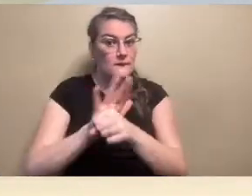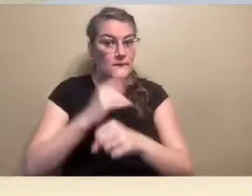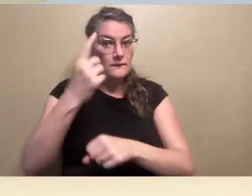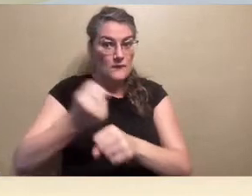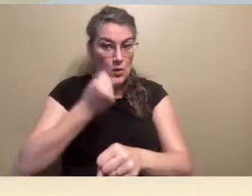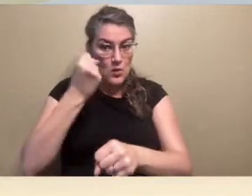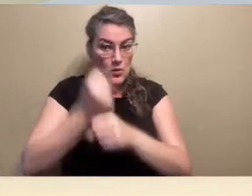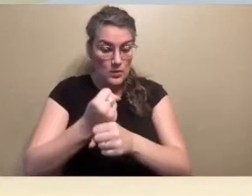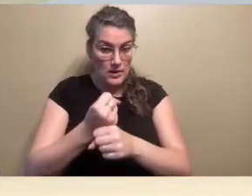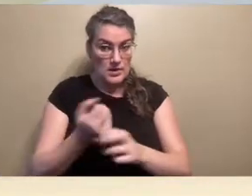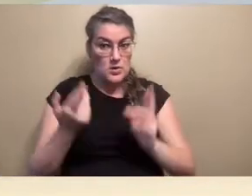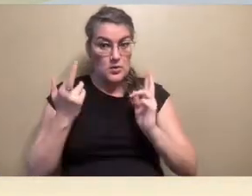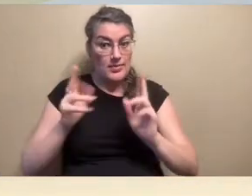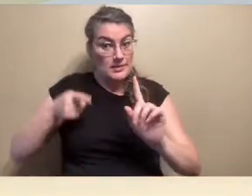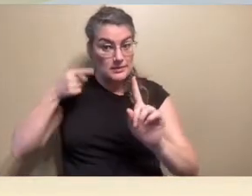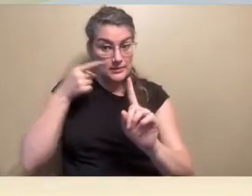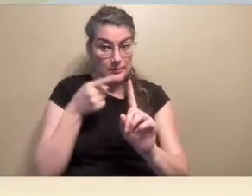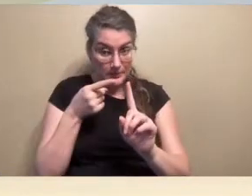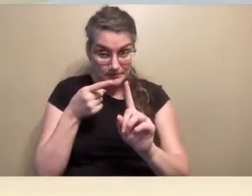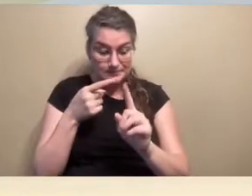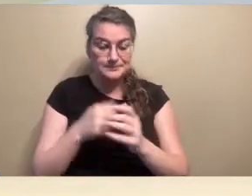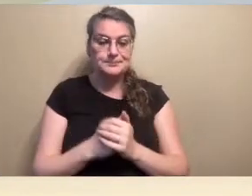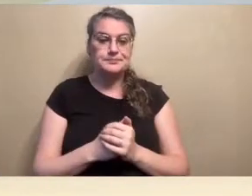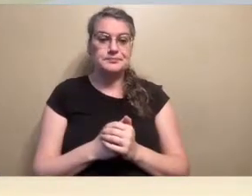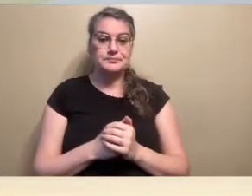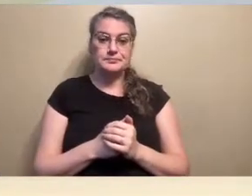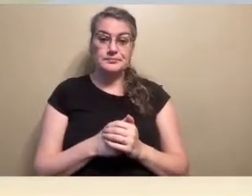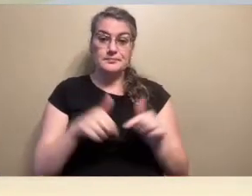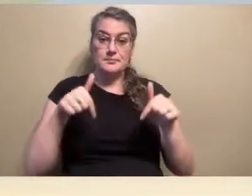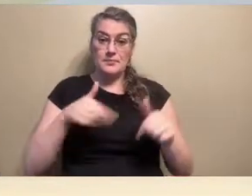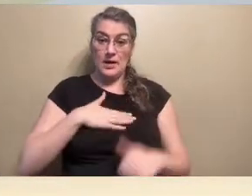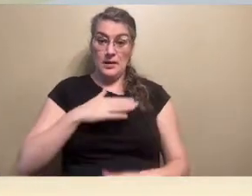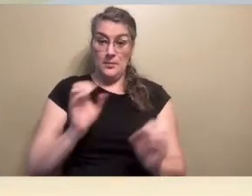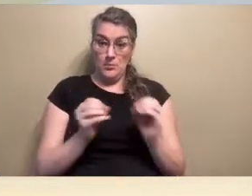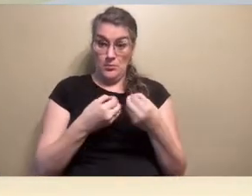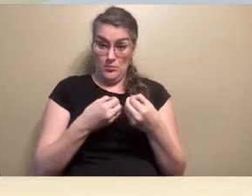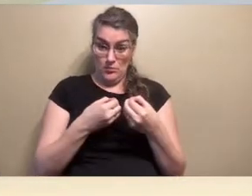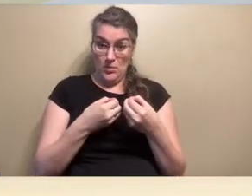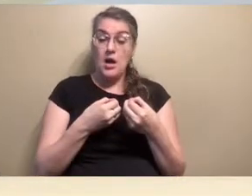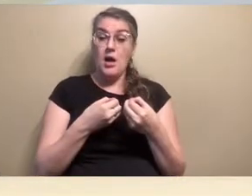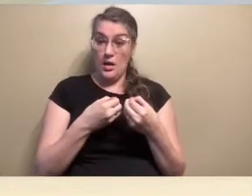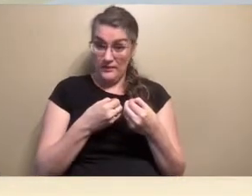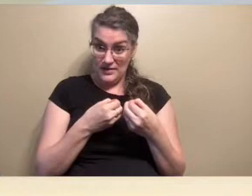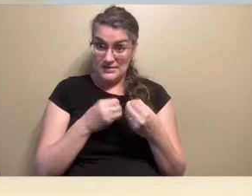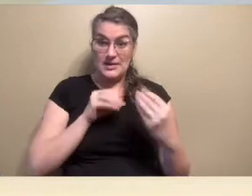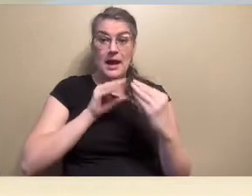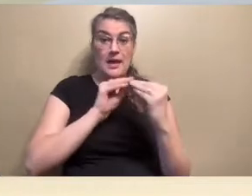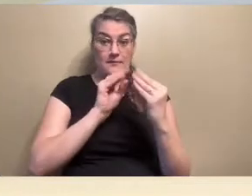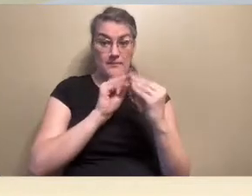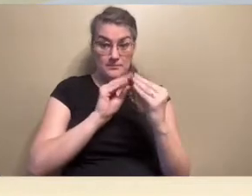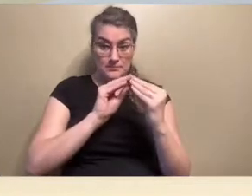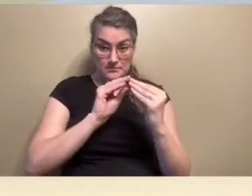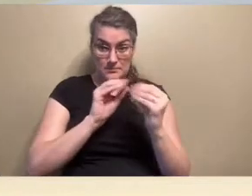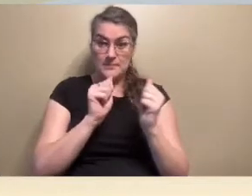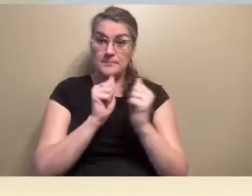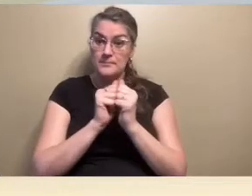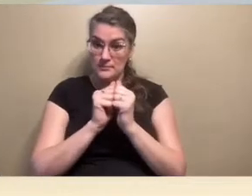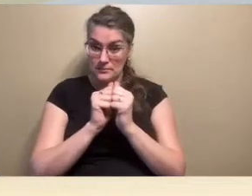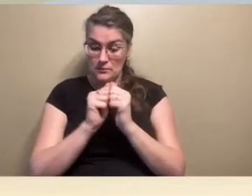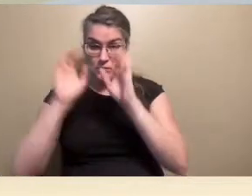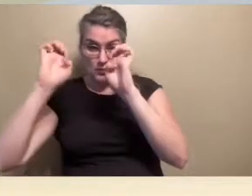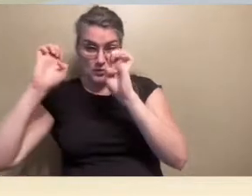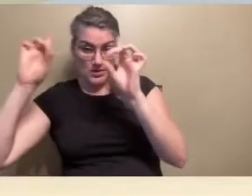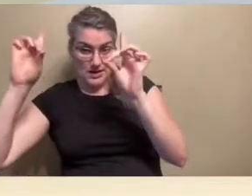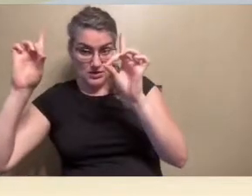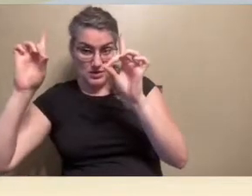learning. Staff from our office have had preliminary discussion with officials from the education system